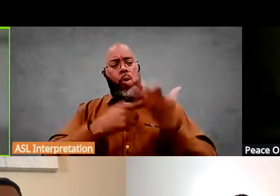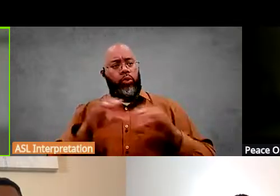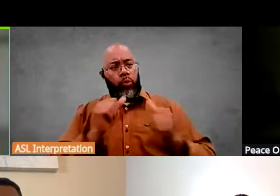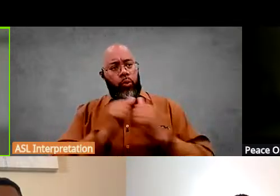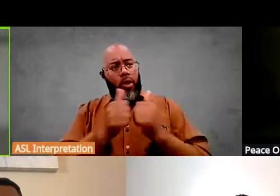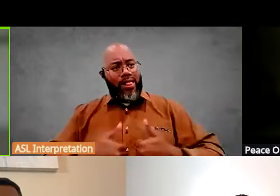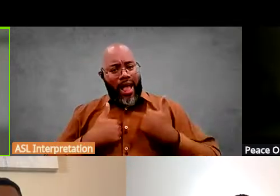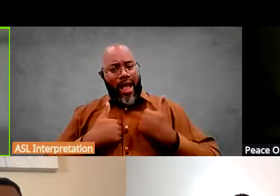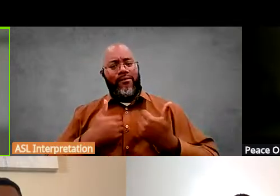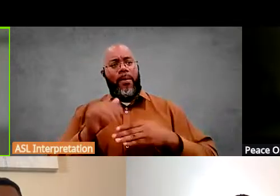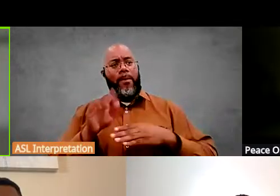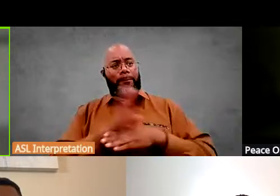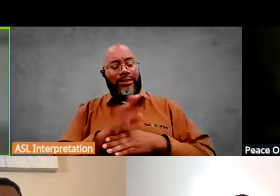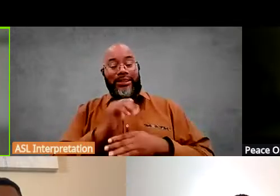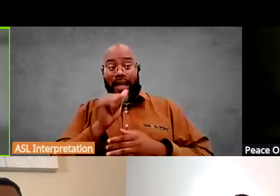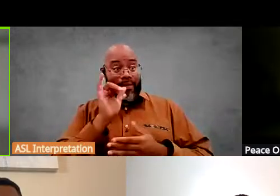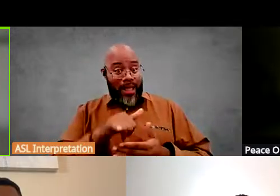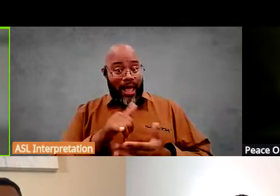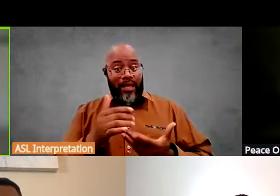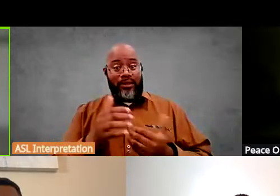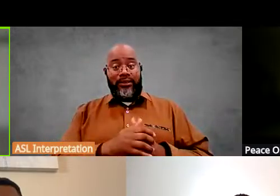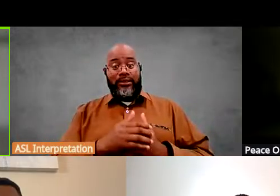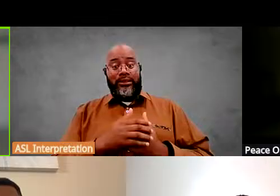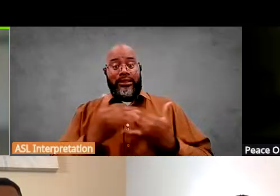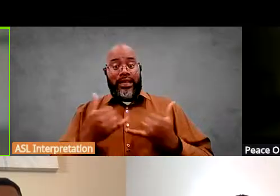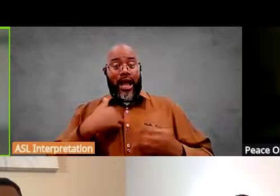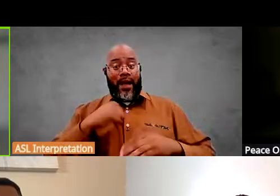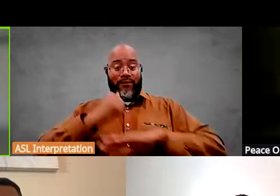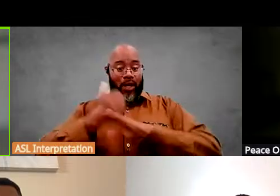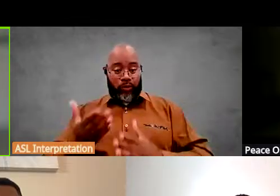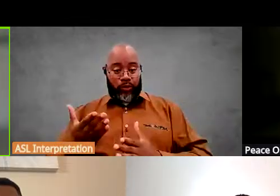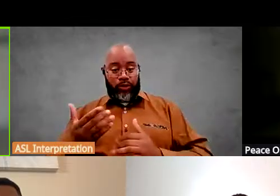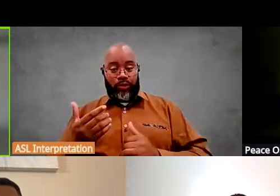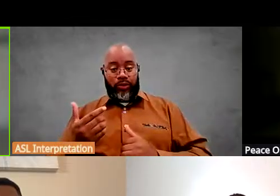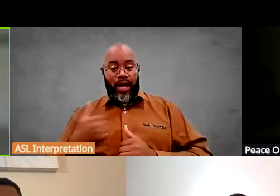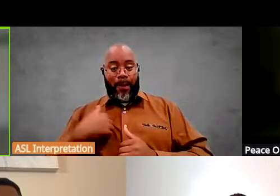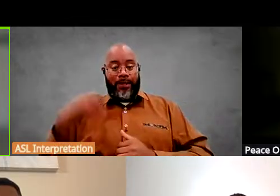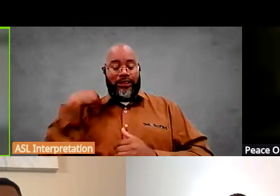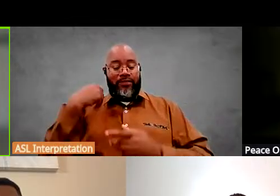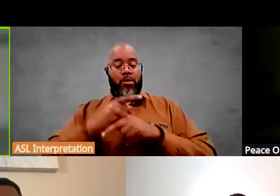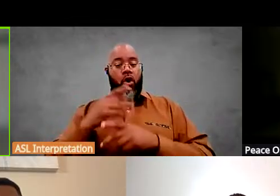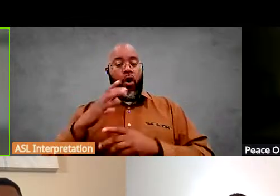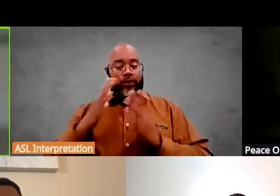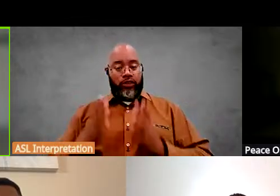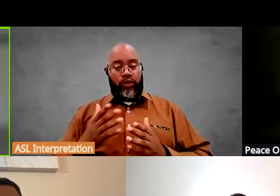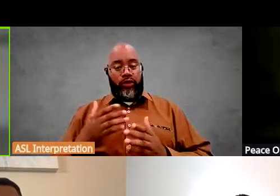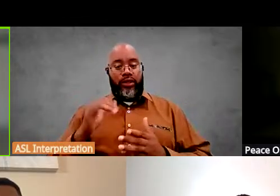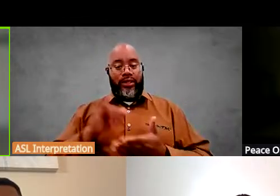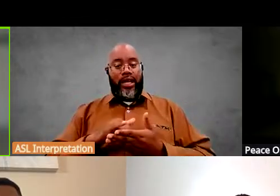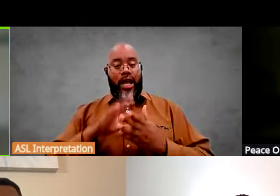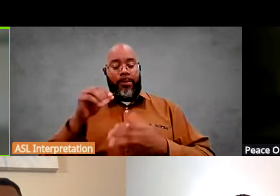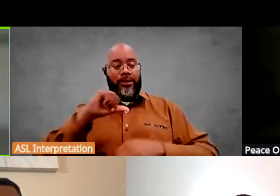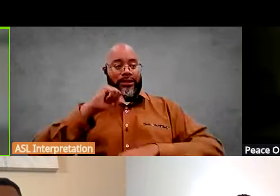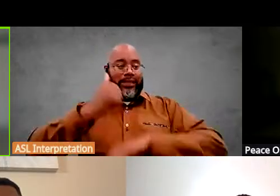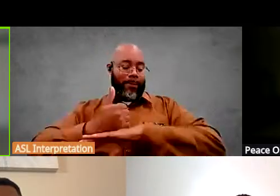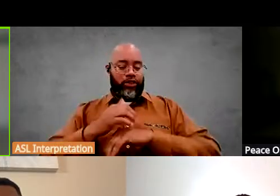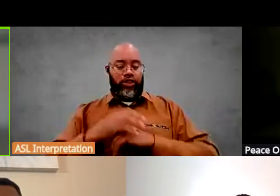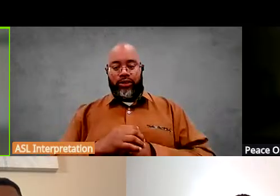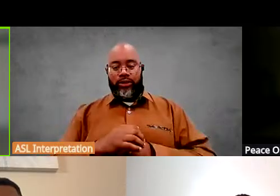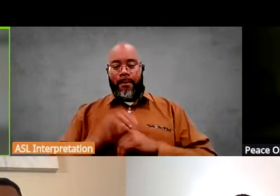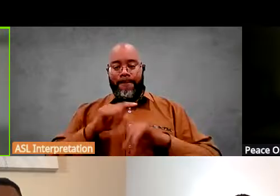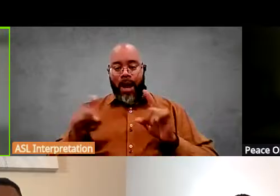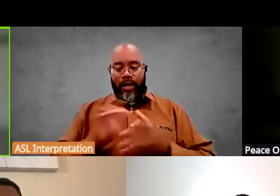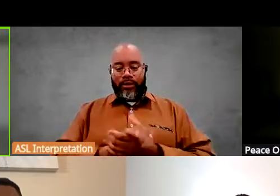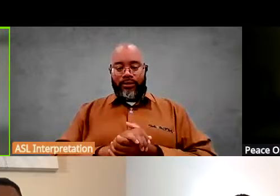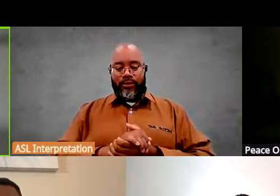Is it entrepreneurship? If it's not, I'm not right now a founder, by the way. I'm a chief product officer at a company that's established to some extent. But all